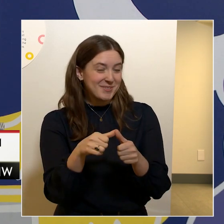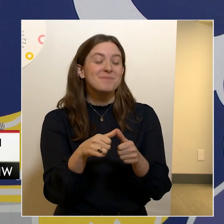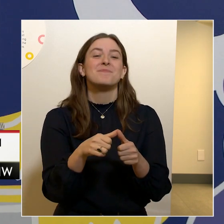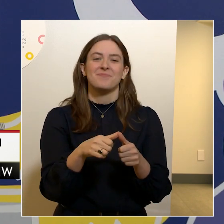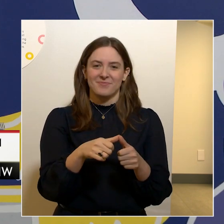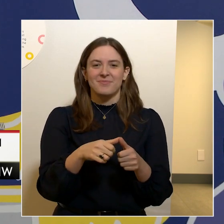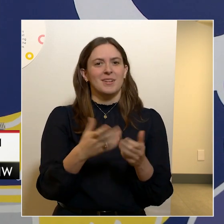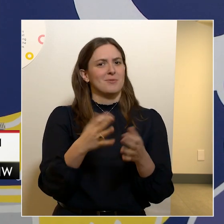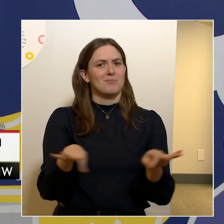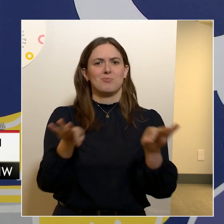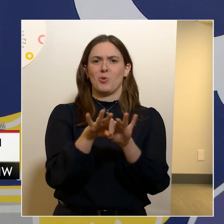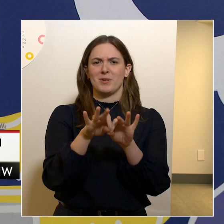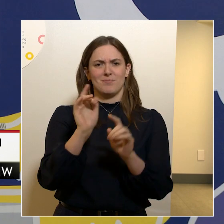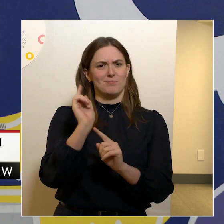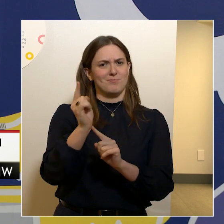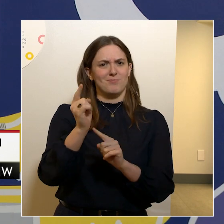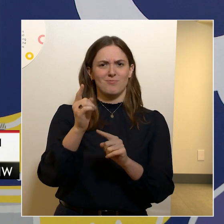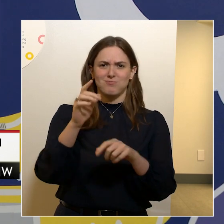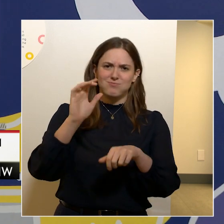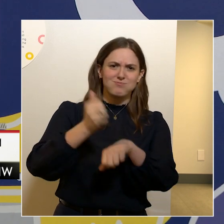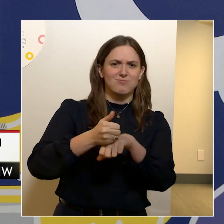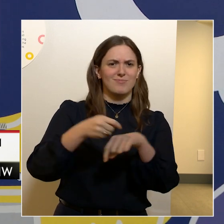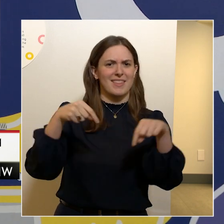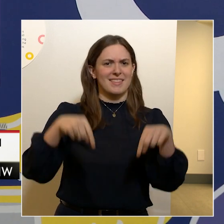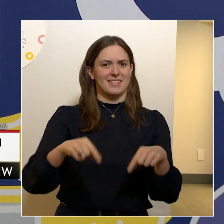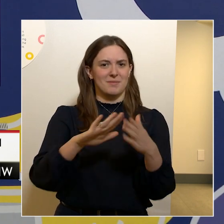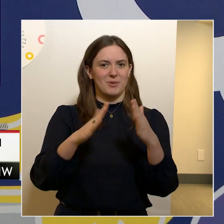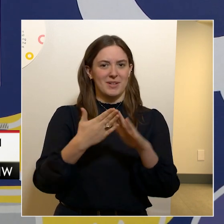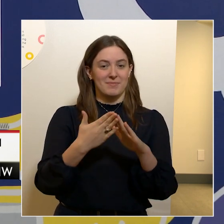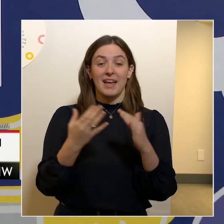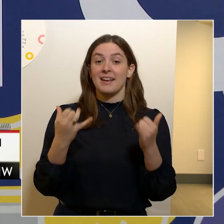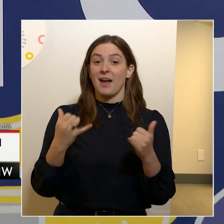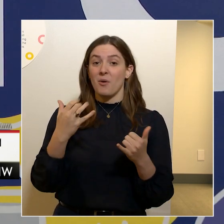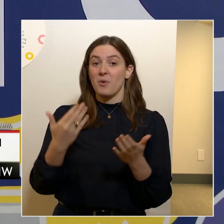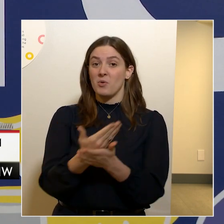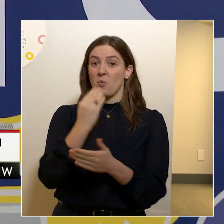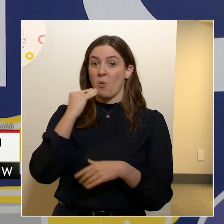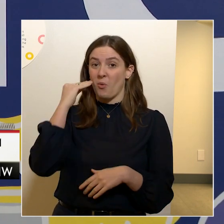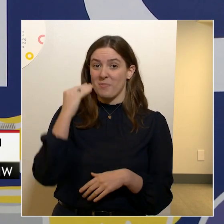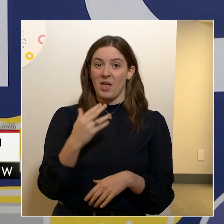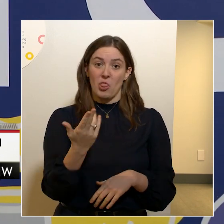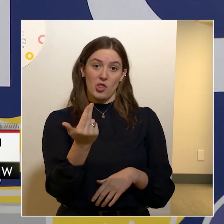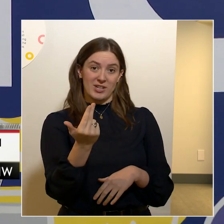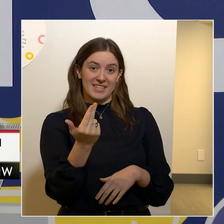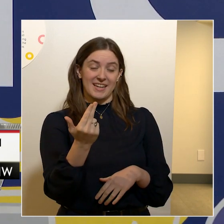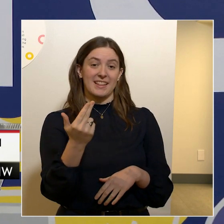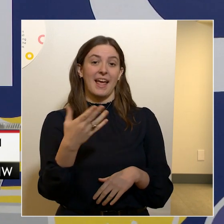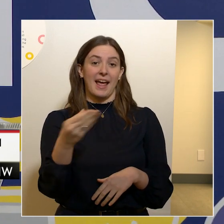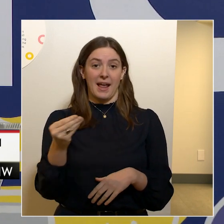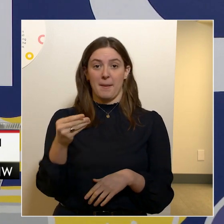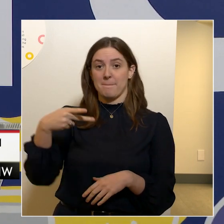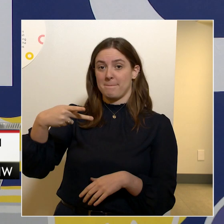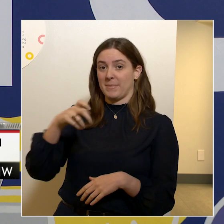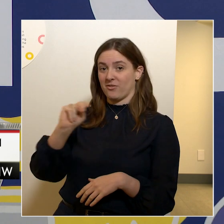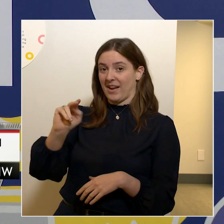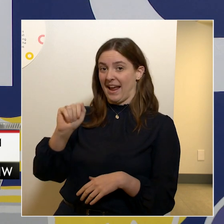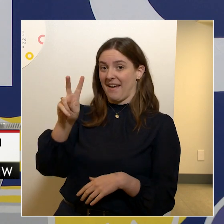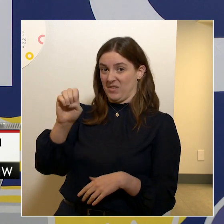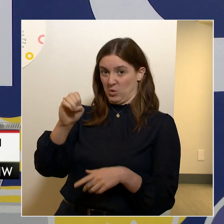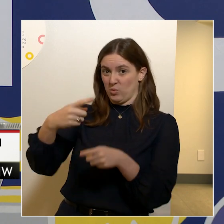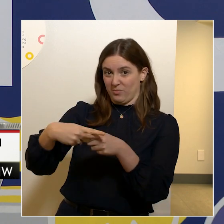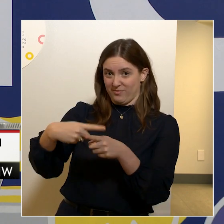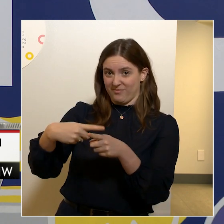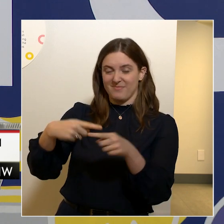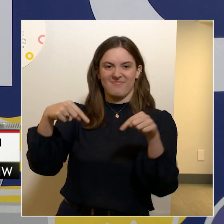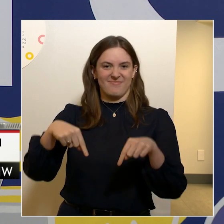important cornerstone of this community. And now in our new home at 13th and Pennsylvania Avenue in downtown DC, we